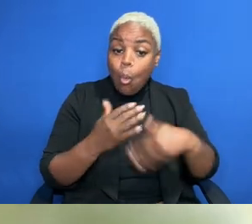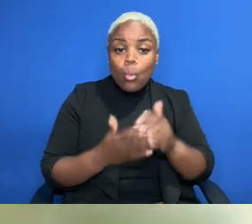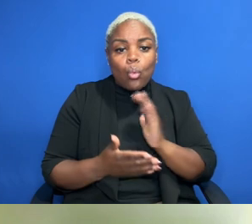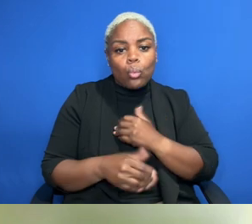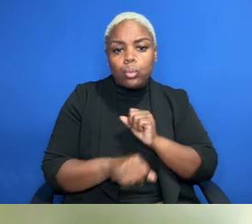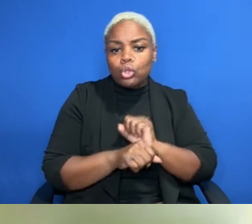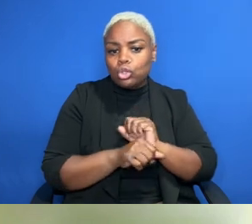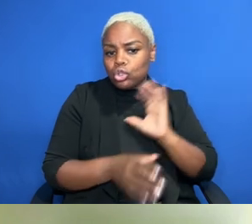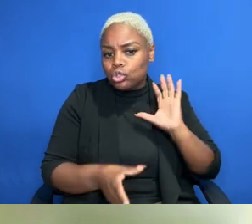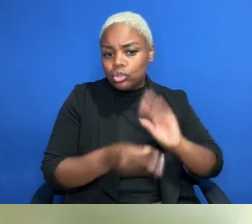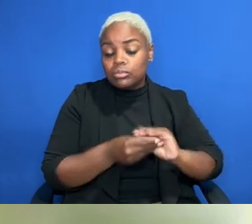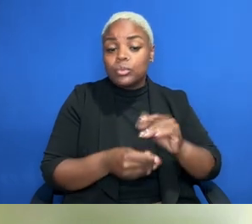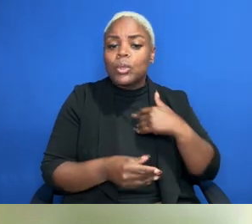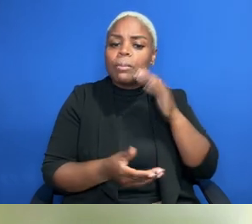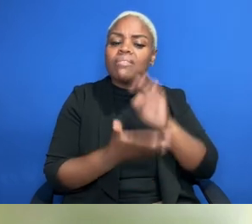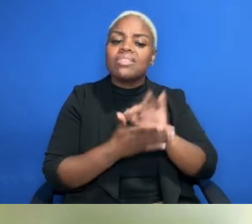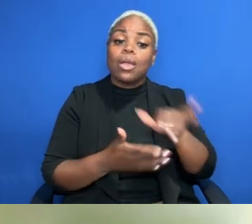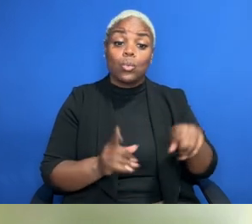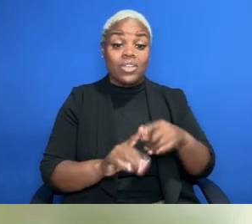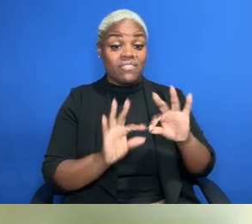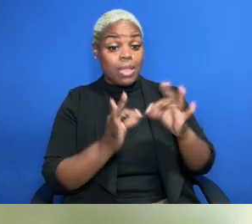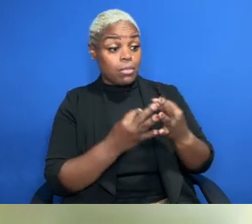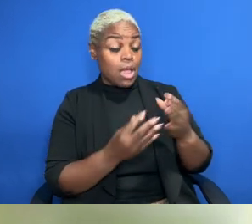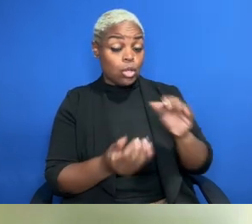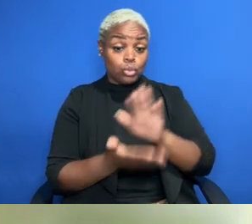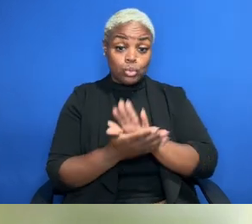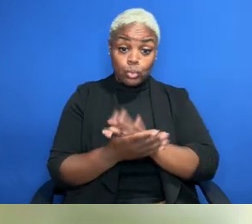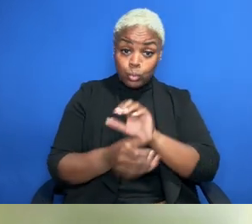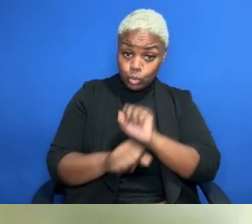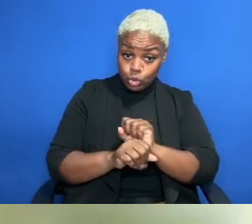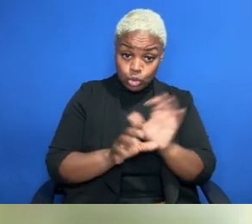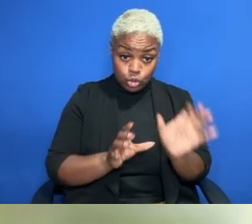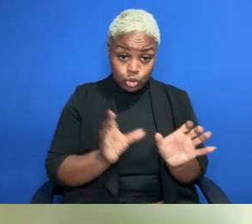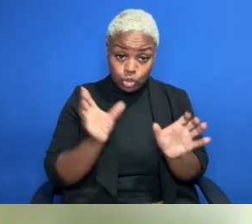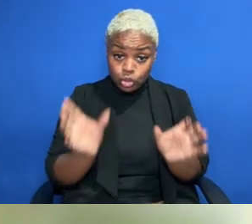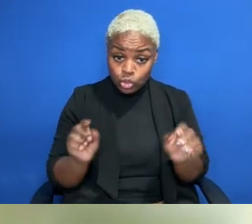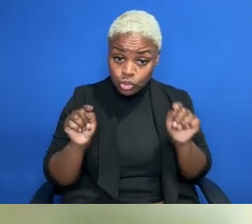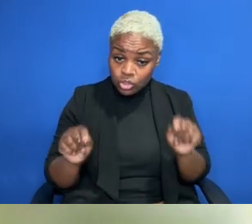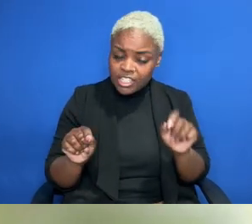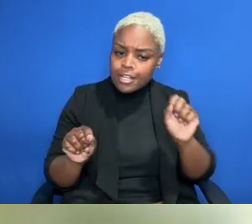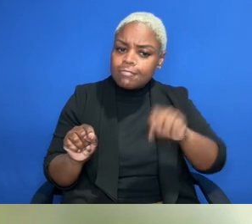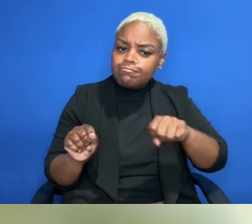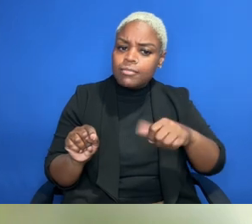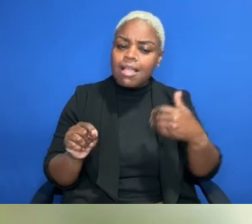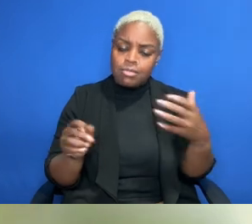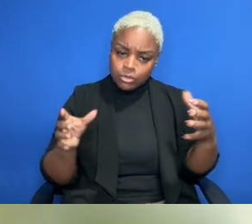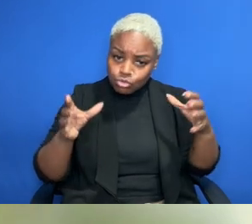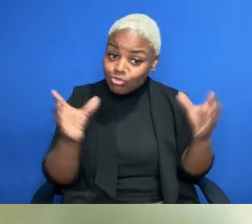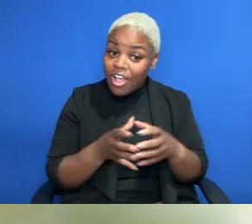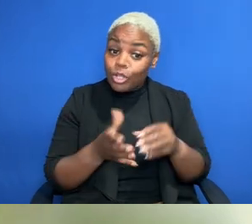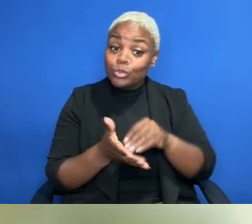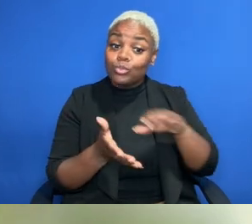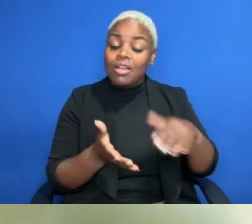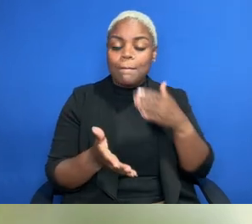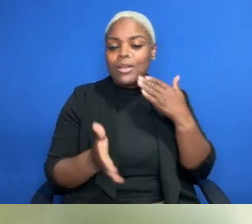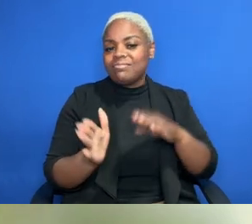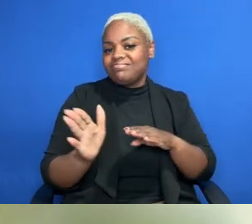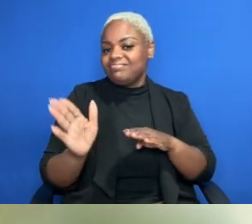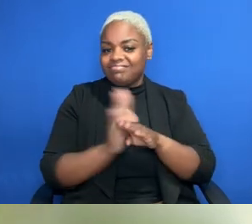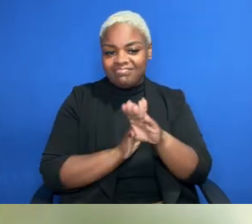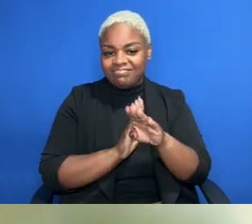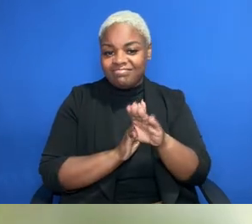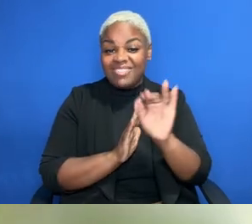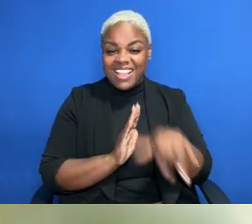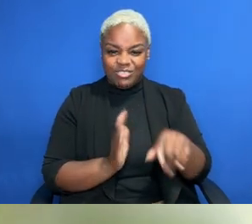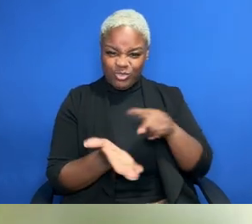engagement informs all of our work. And we believe that when families and schools work together, students